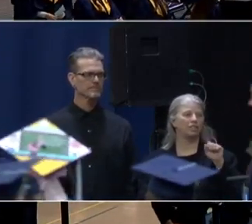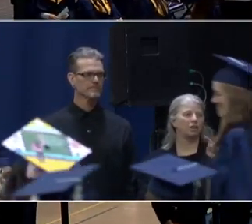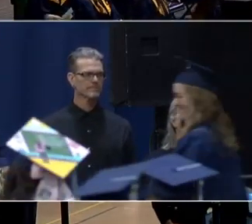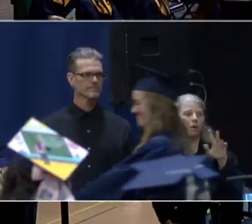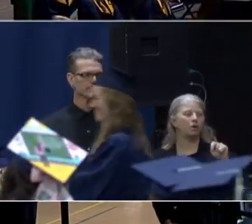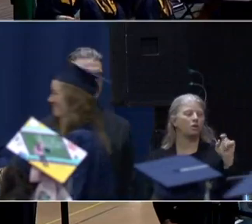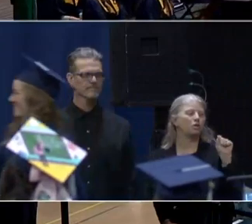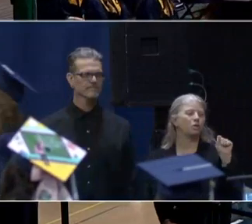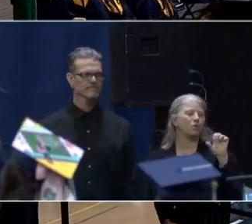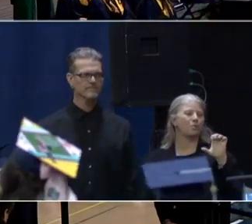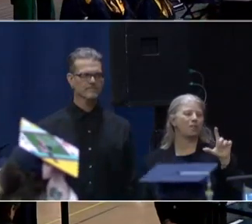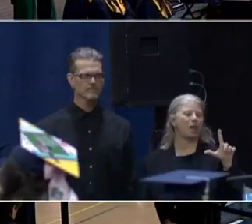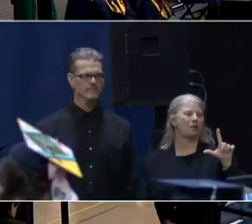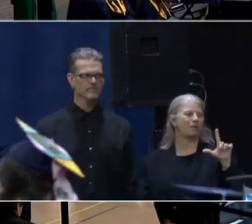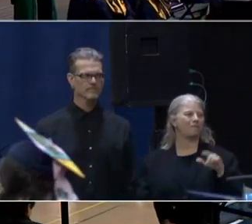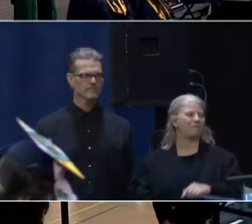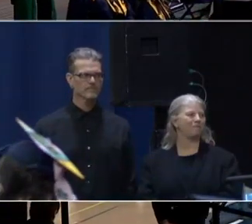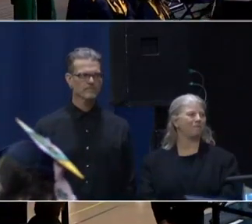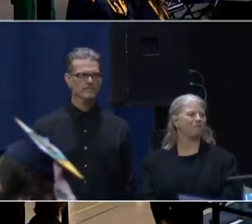laude.